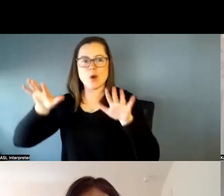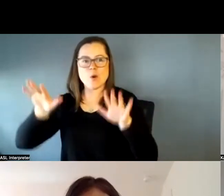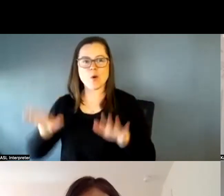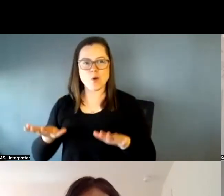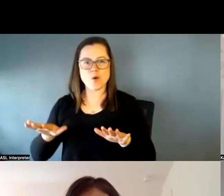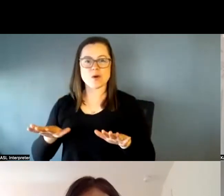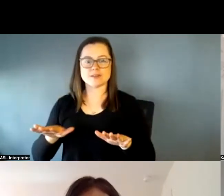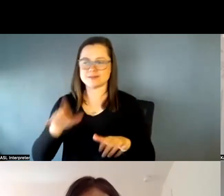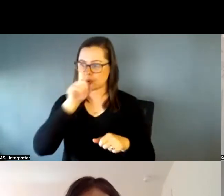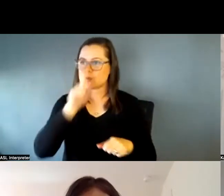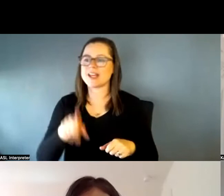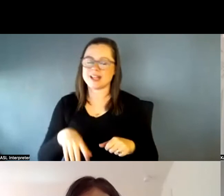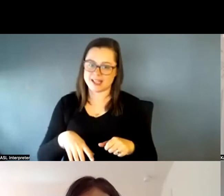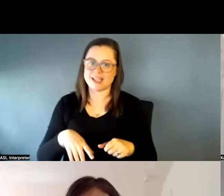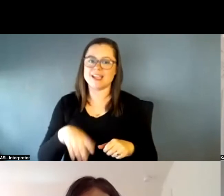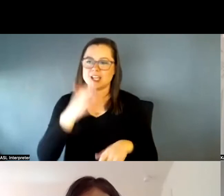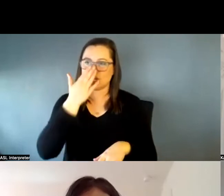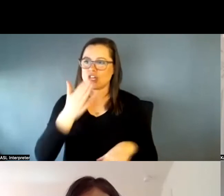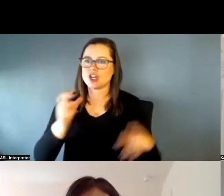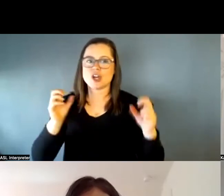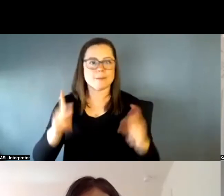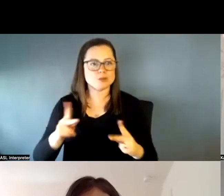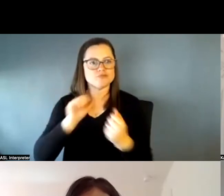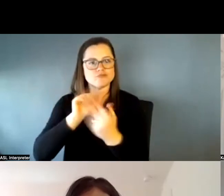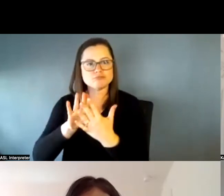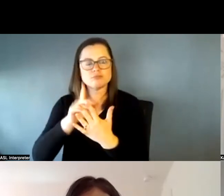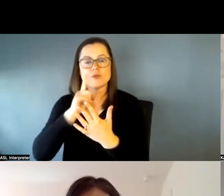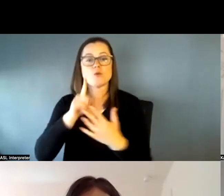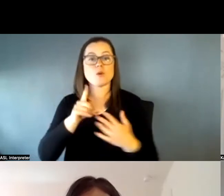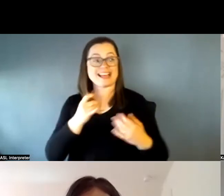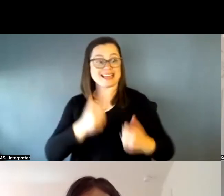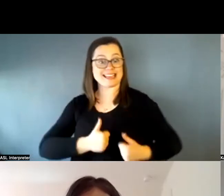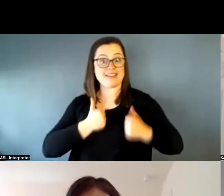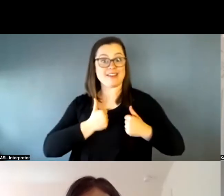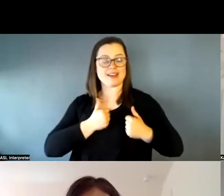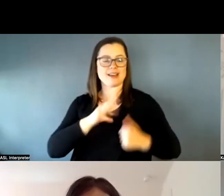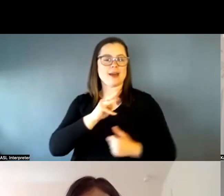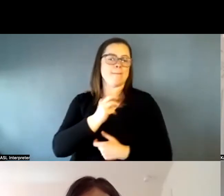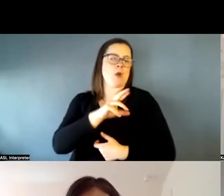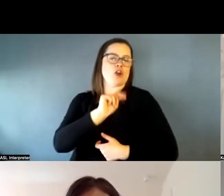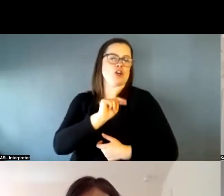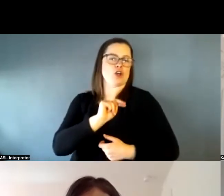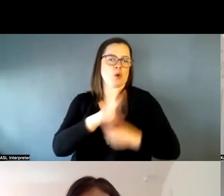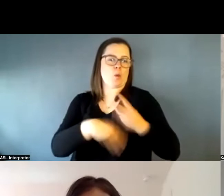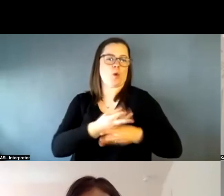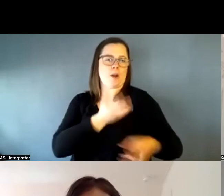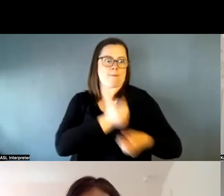really good way to connect in the modern world when you're living in a inner city, you know.